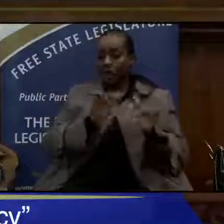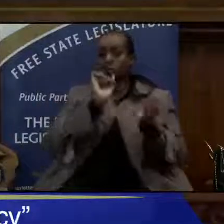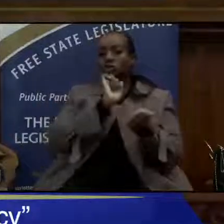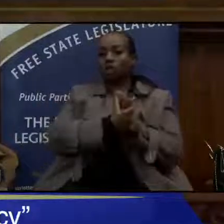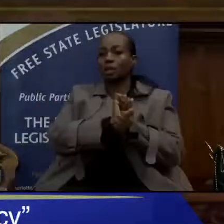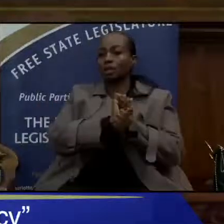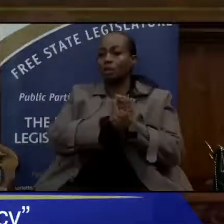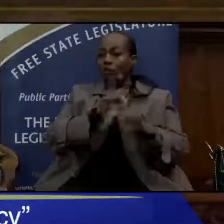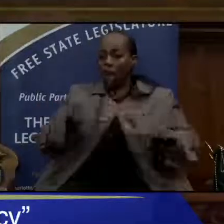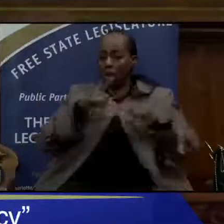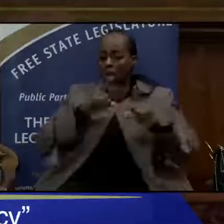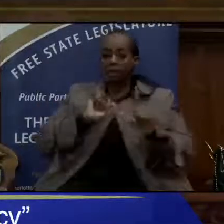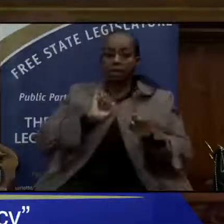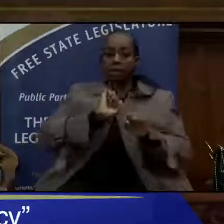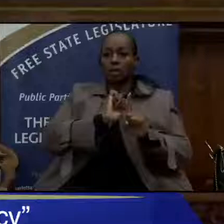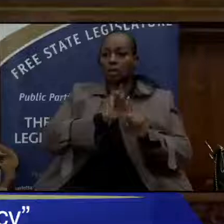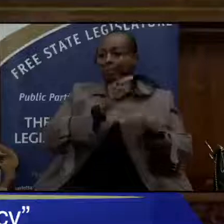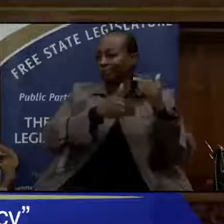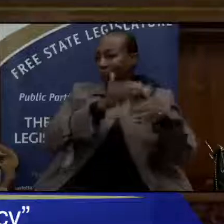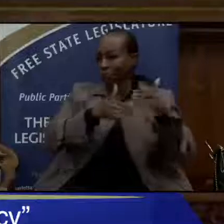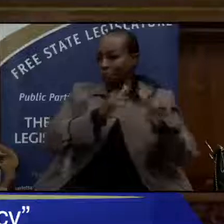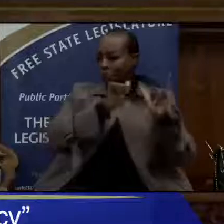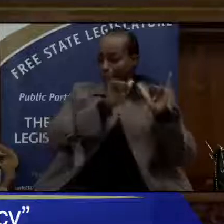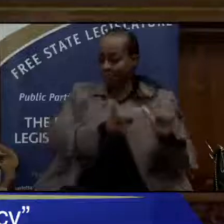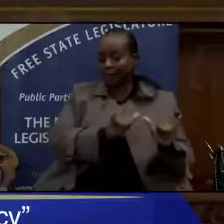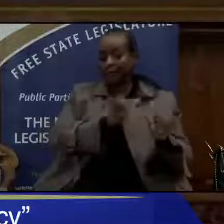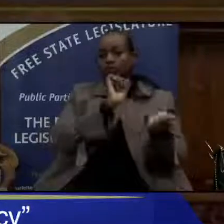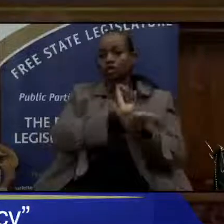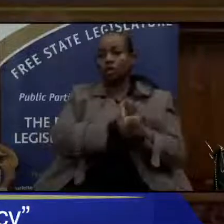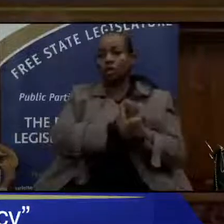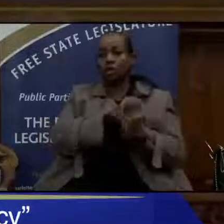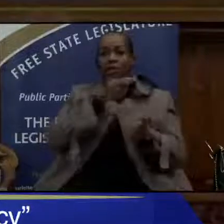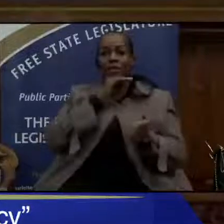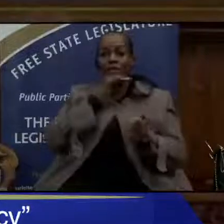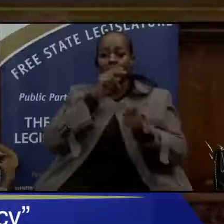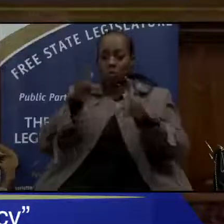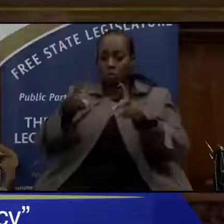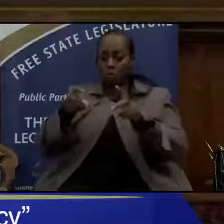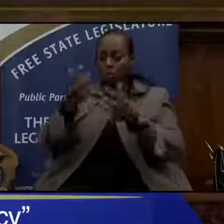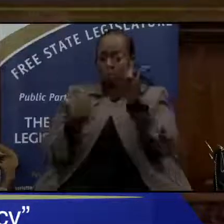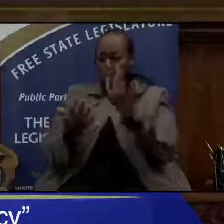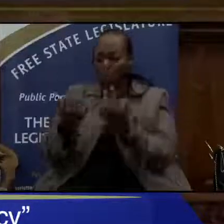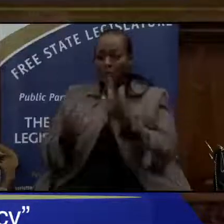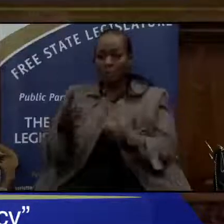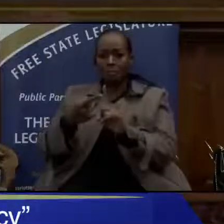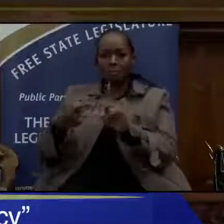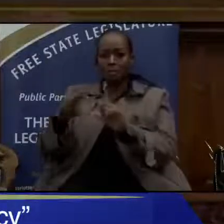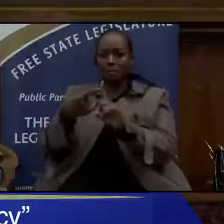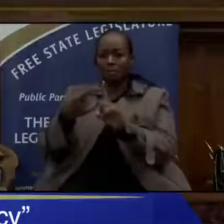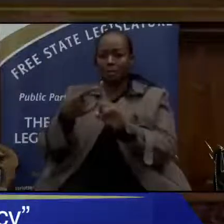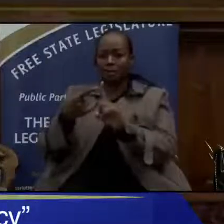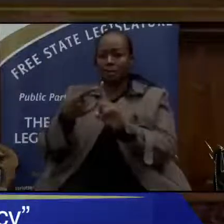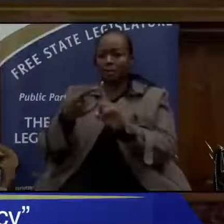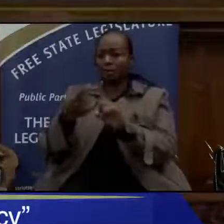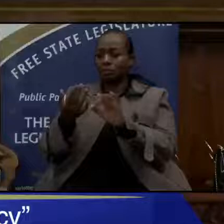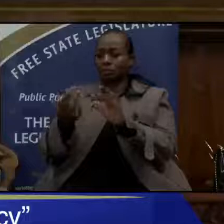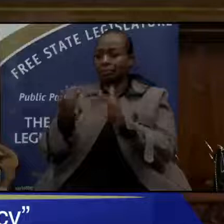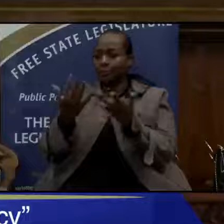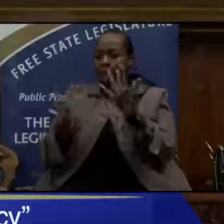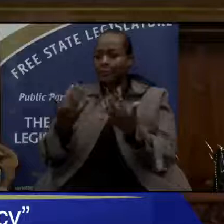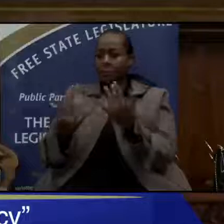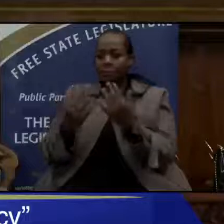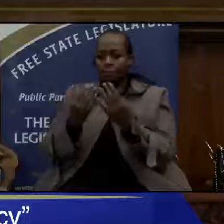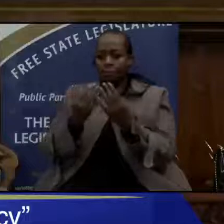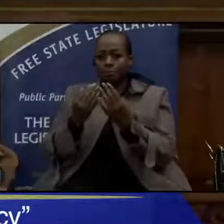The rest of his life. Hauna mutaka chisa motu, amu chise mmele, amu chise li di